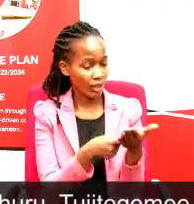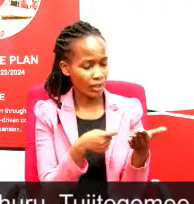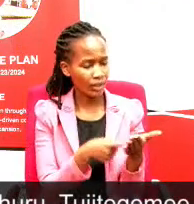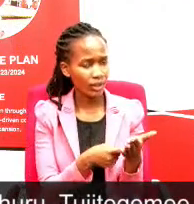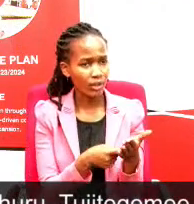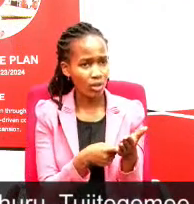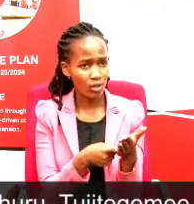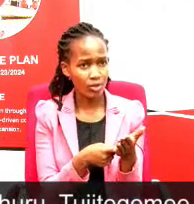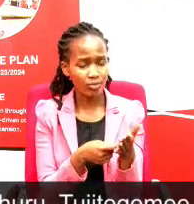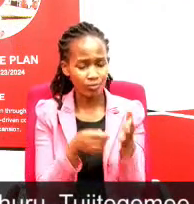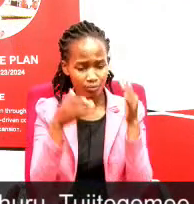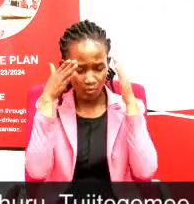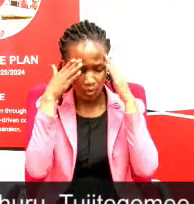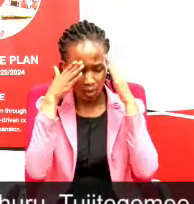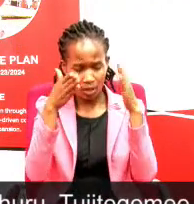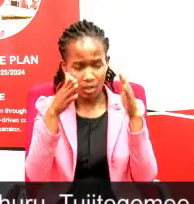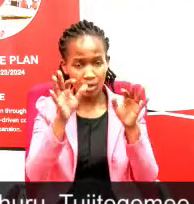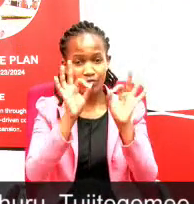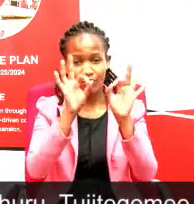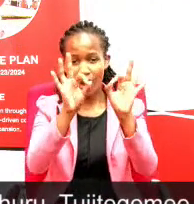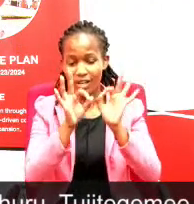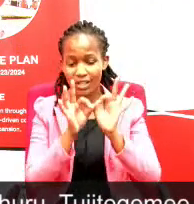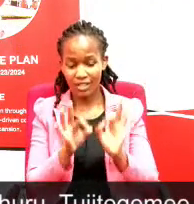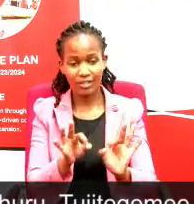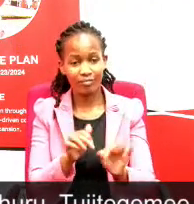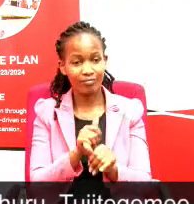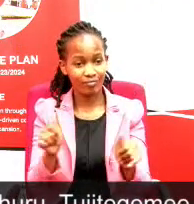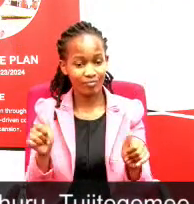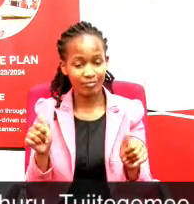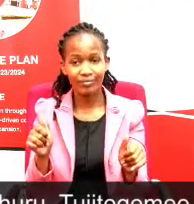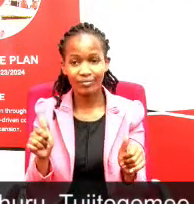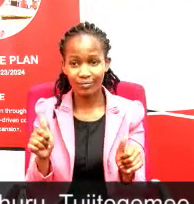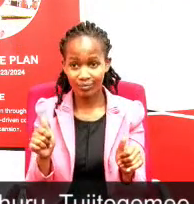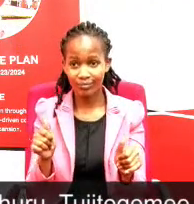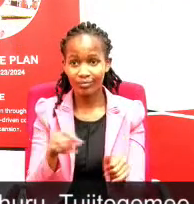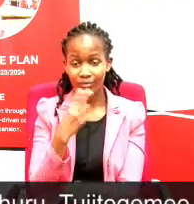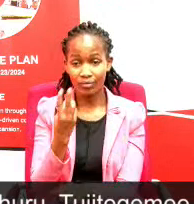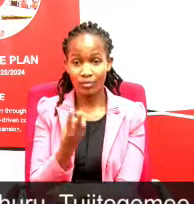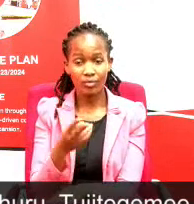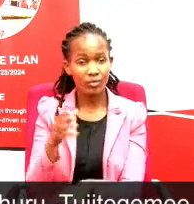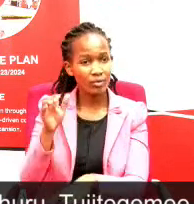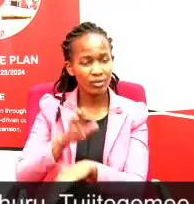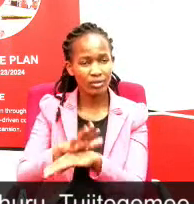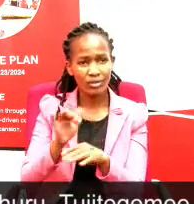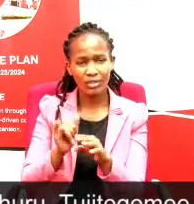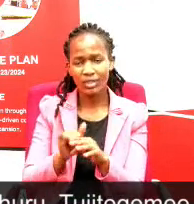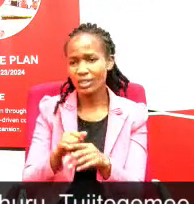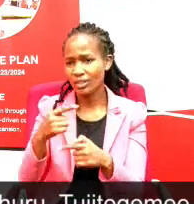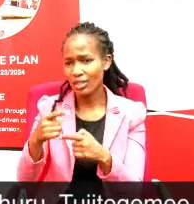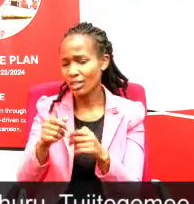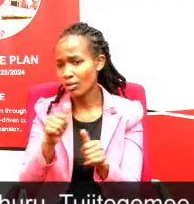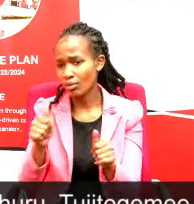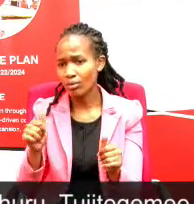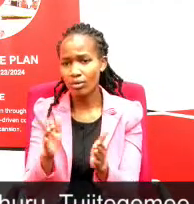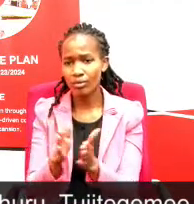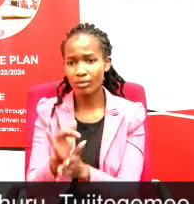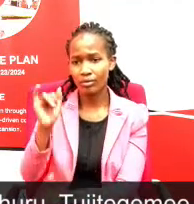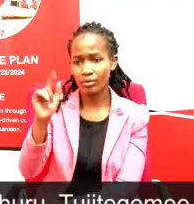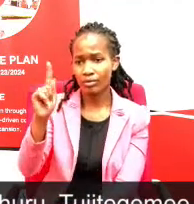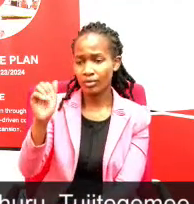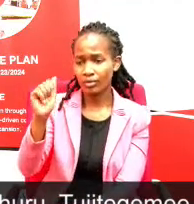Technology-driven, fantastic as well. We are actually finding it's going very well with itax,